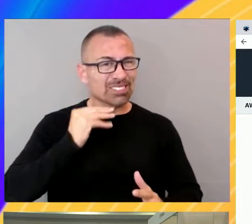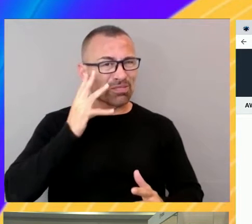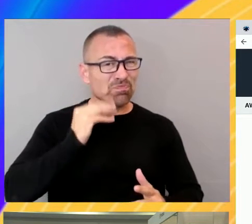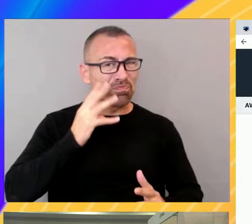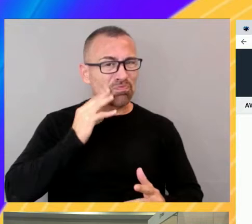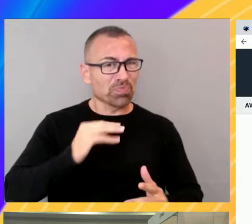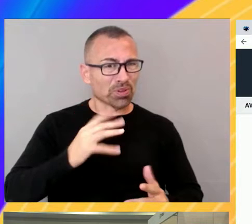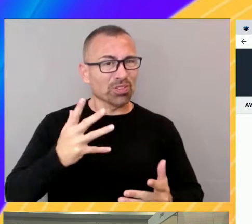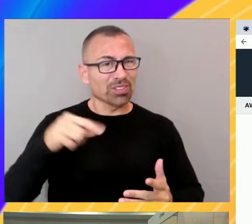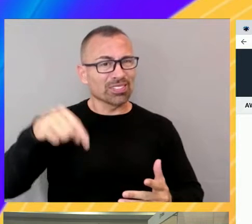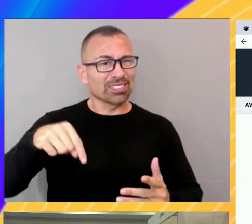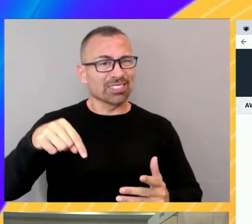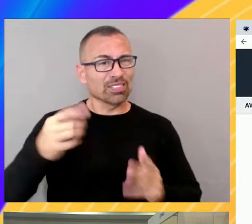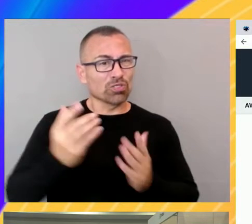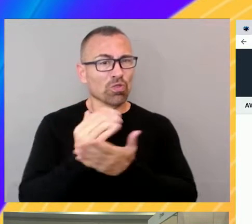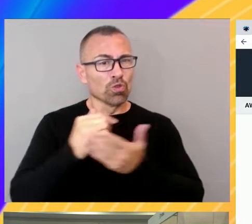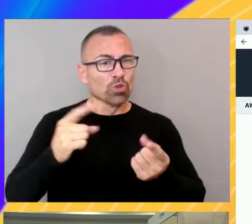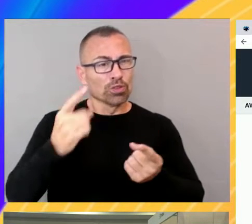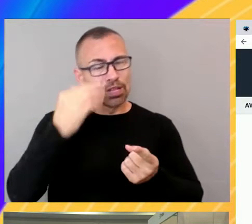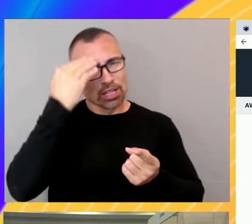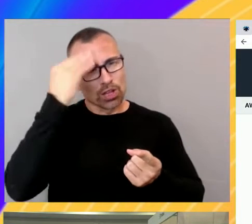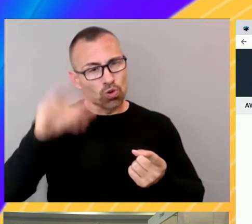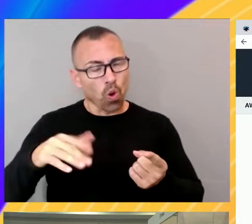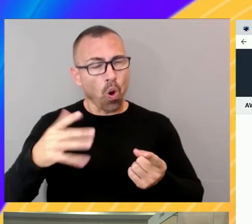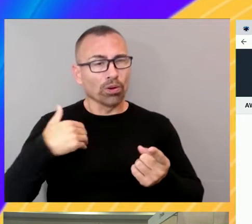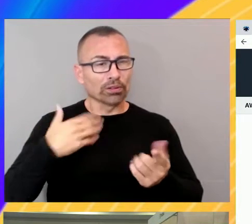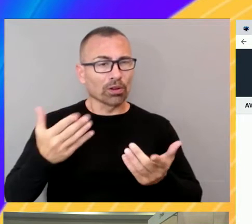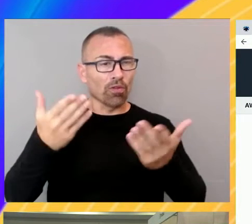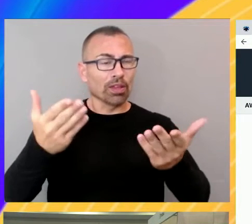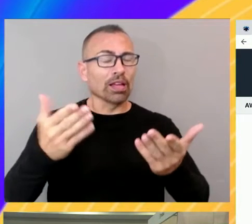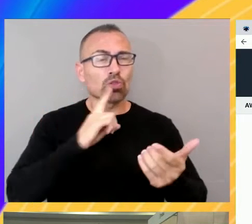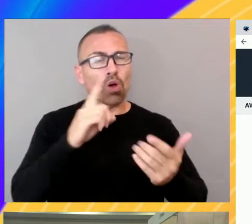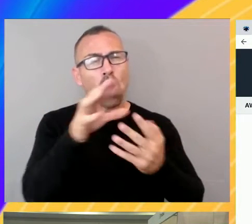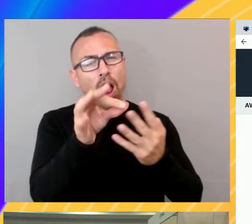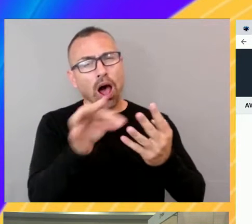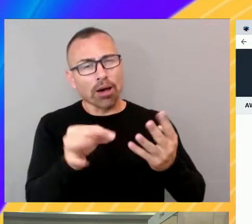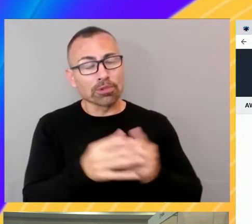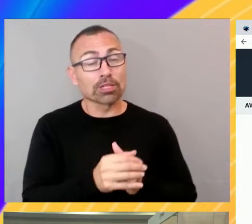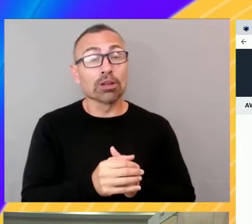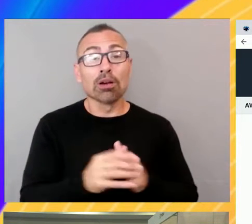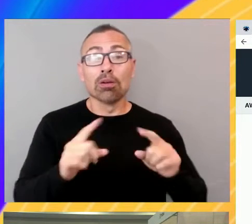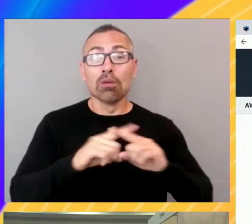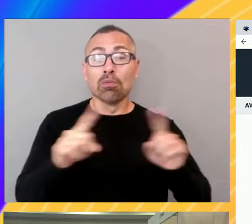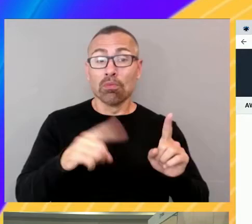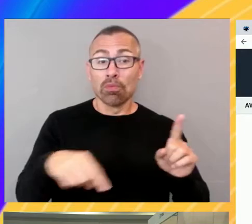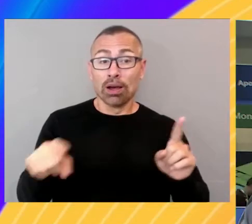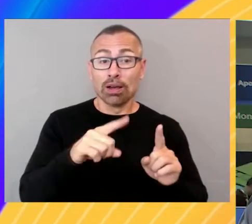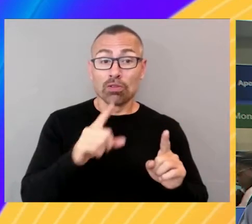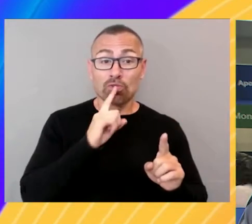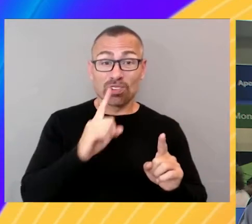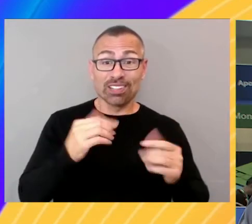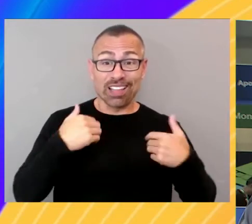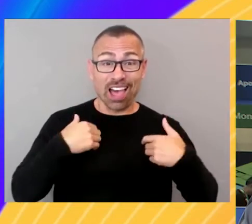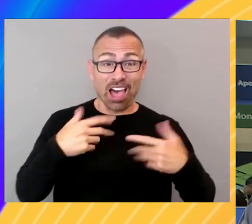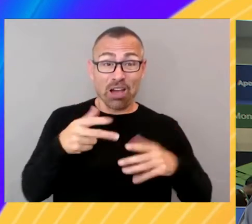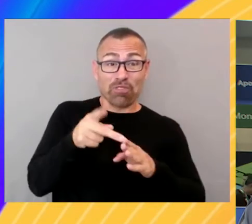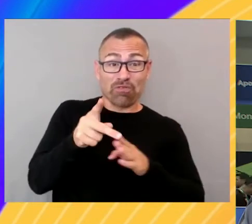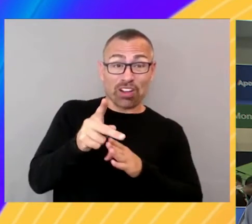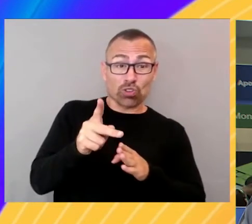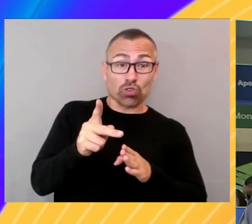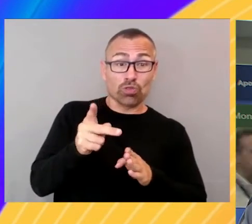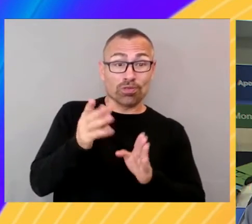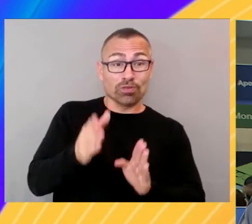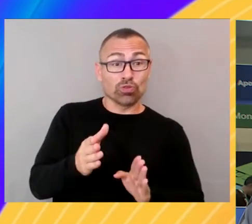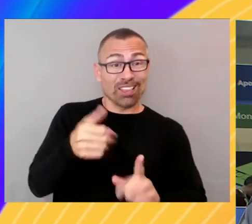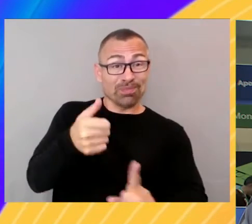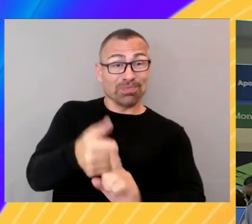option there as well. But so the whole gambit, do it yourself to actually have professionals who have done it before help you out. Yeah, and if you're wondering, like, well, what's